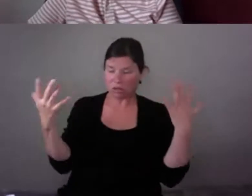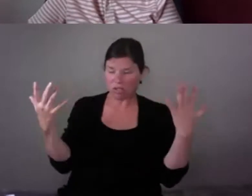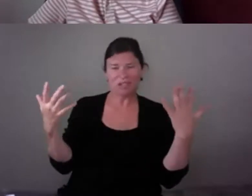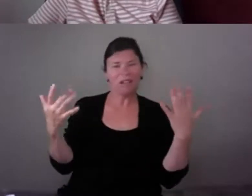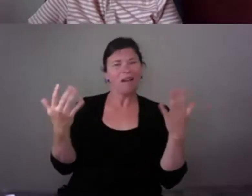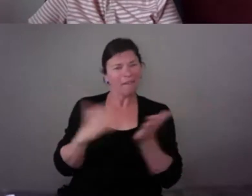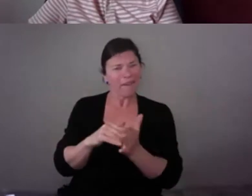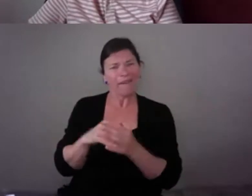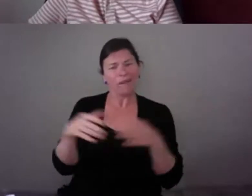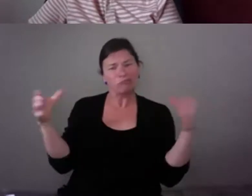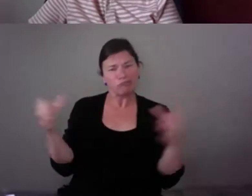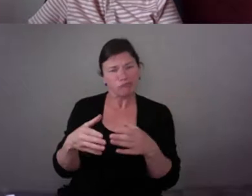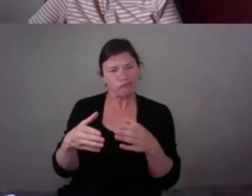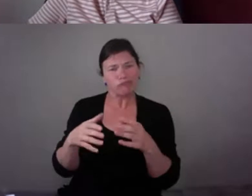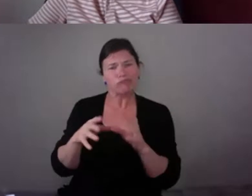meetings